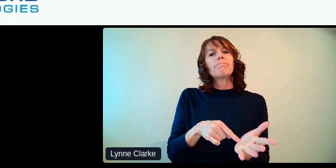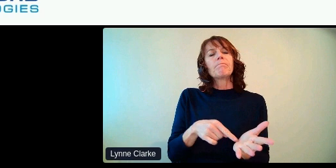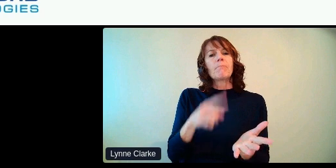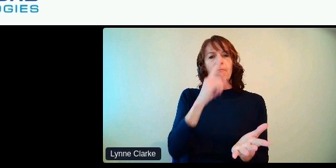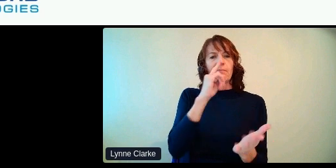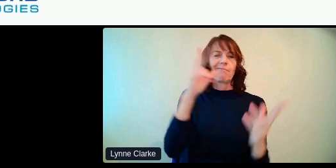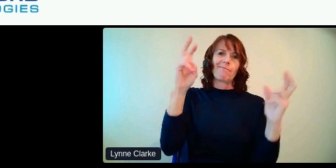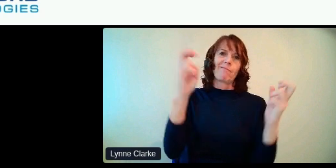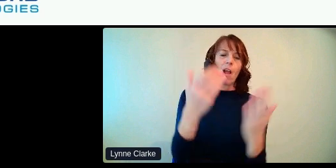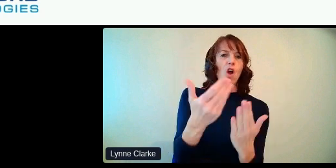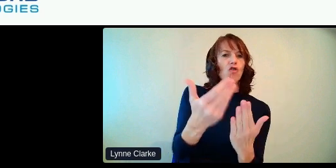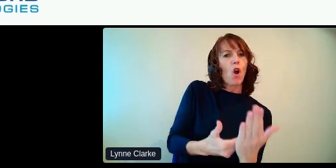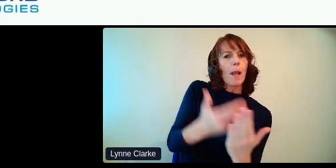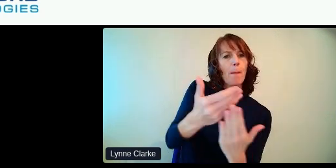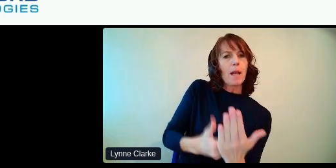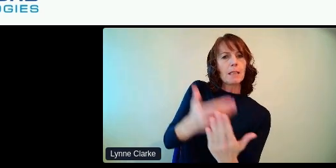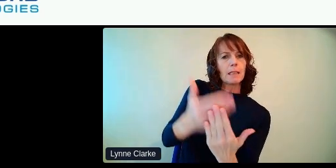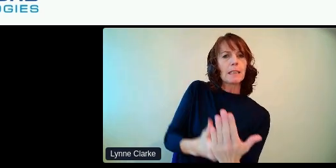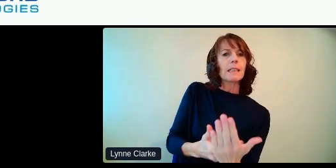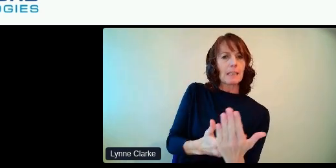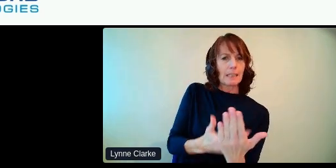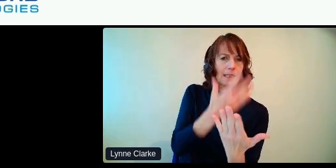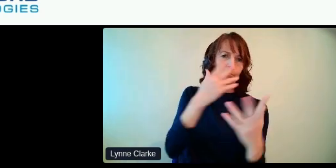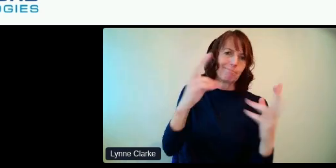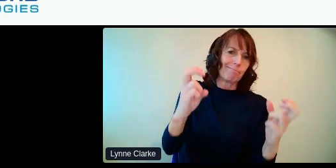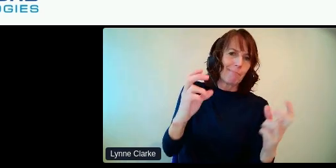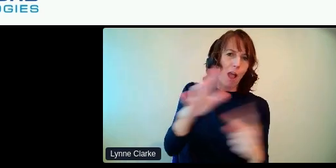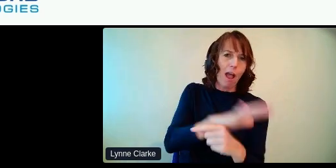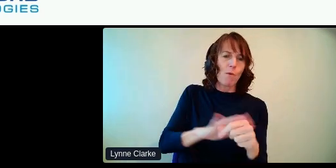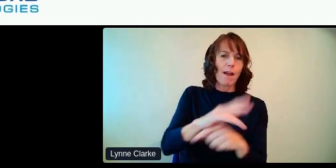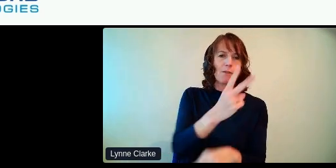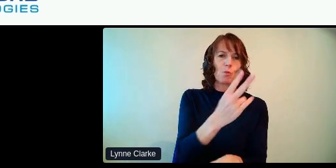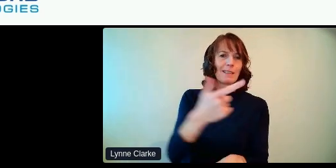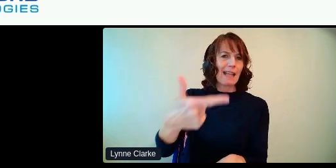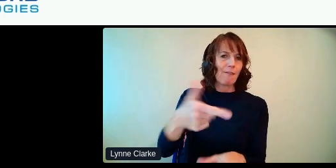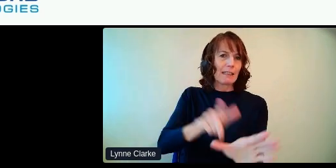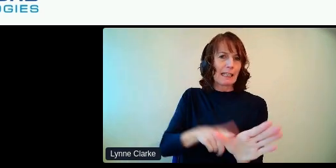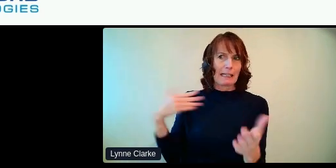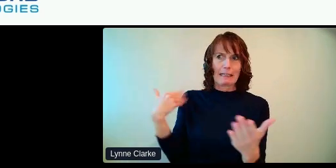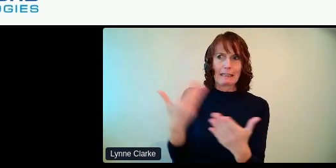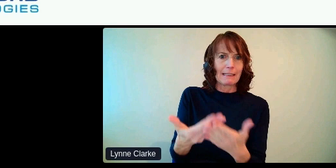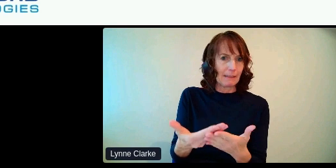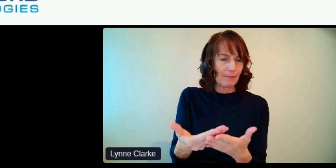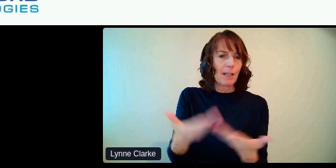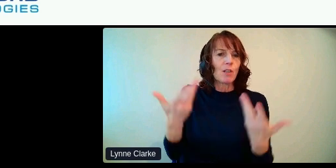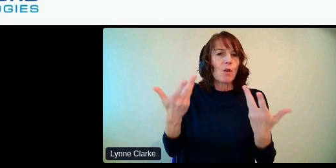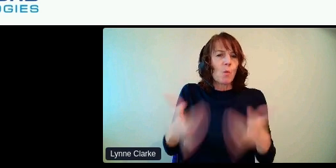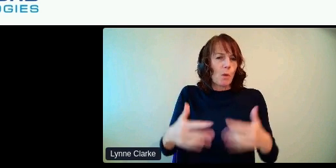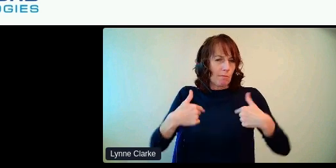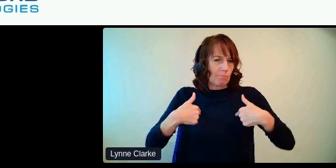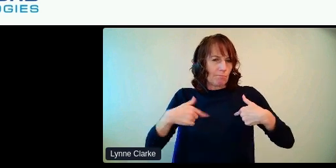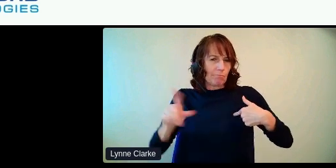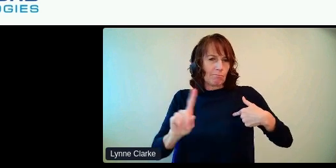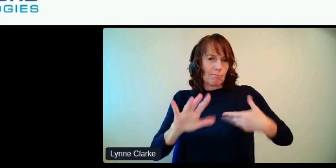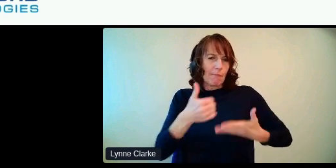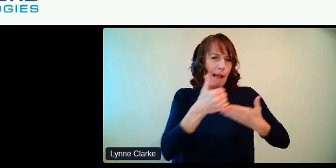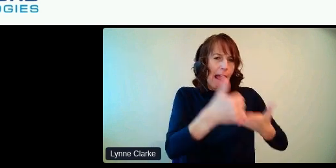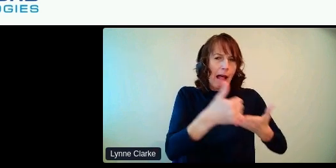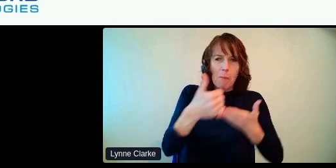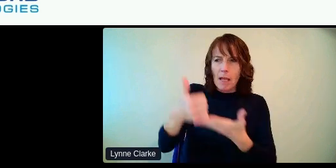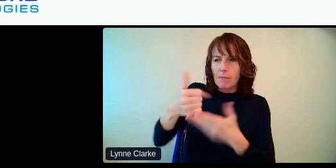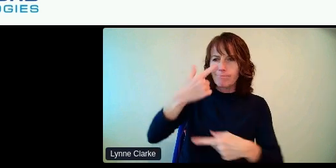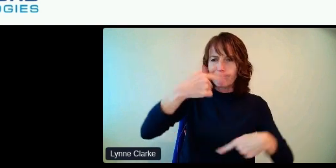document business for about 27 years. And what that really means is that we've been helping